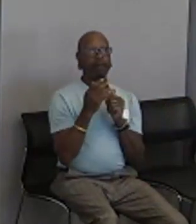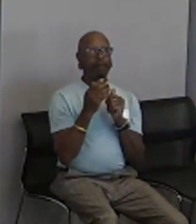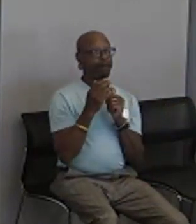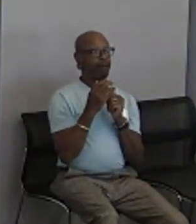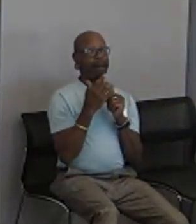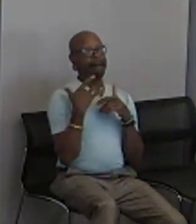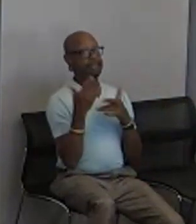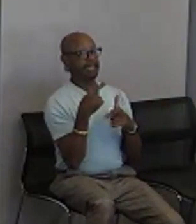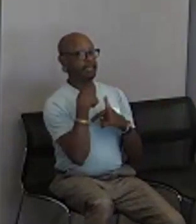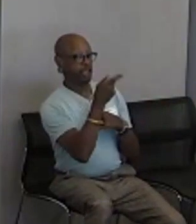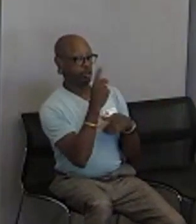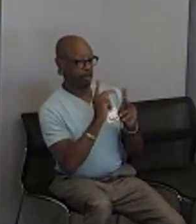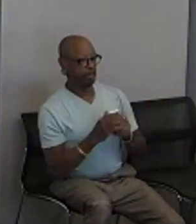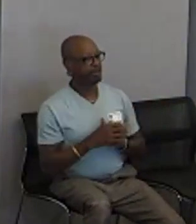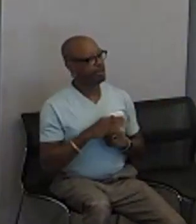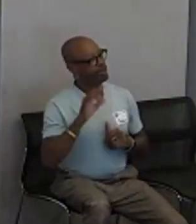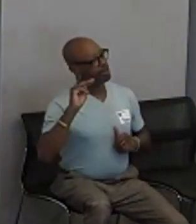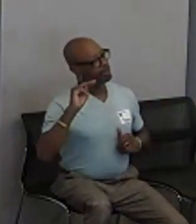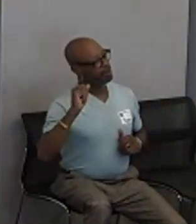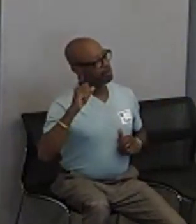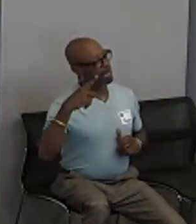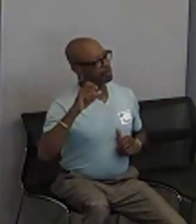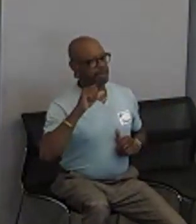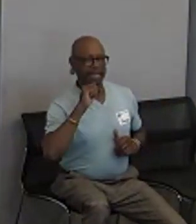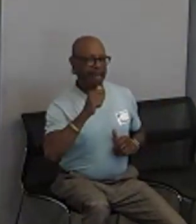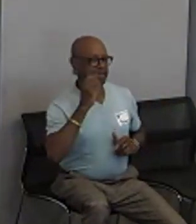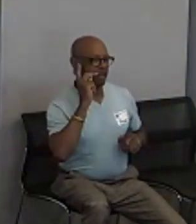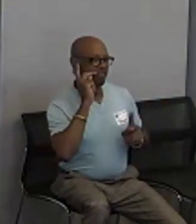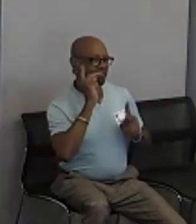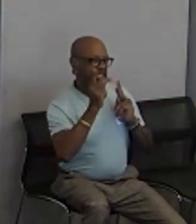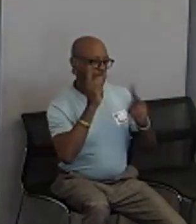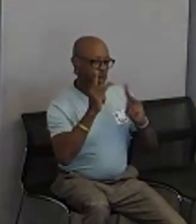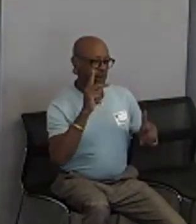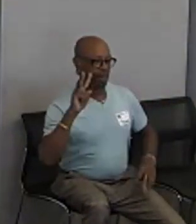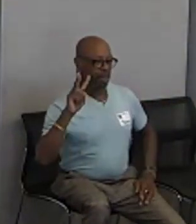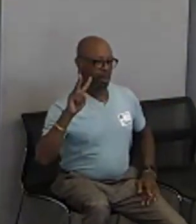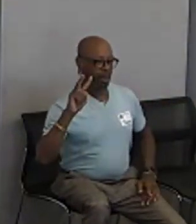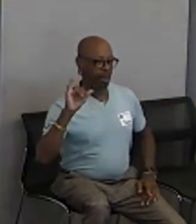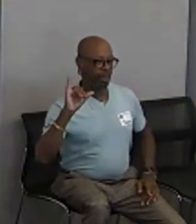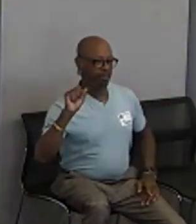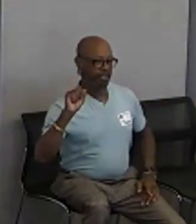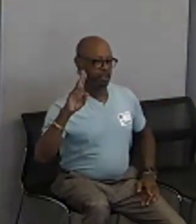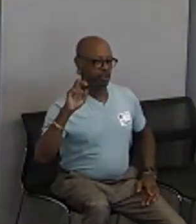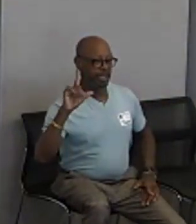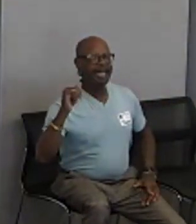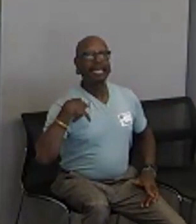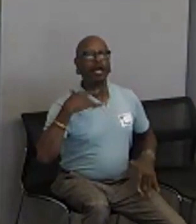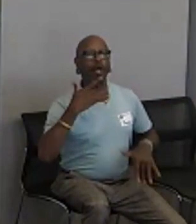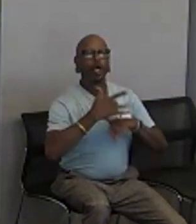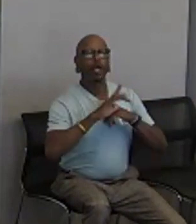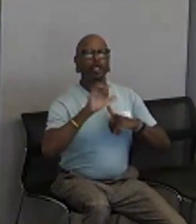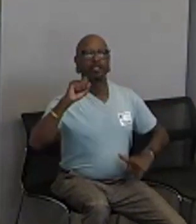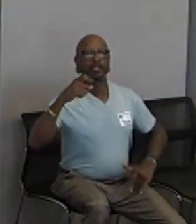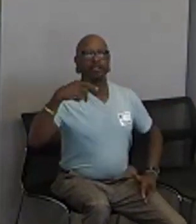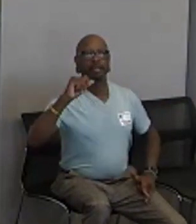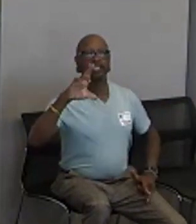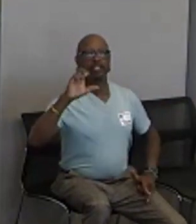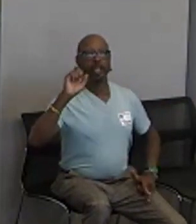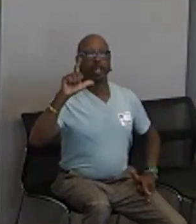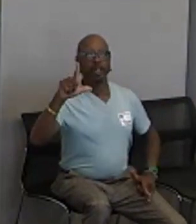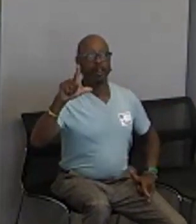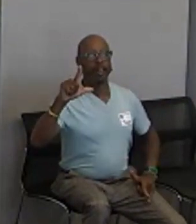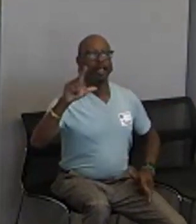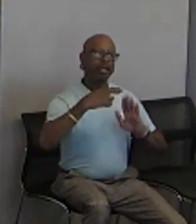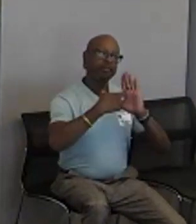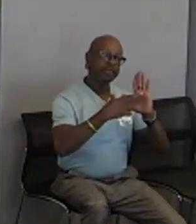say to these folks, maps are not visual. Maps are spatial. Maps are a spatial representation